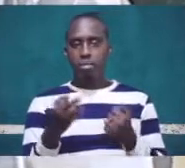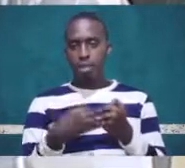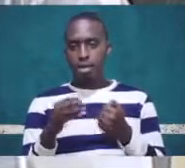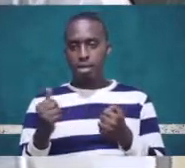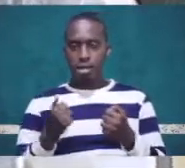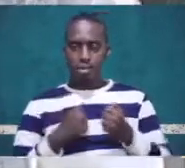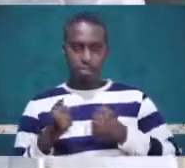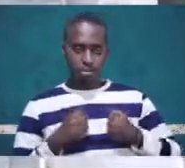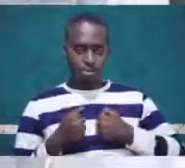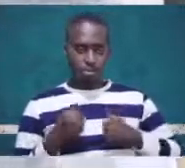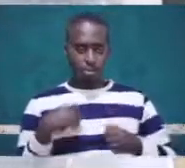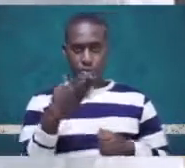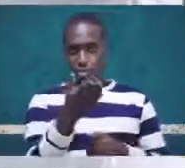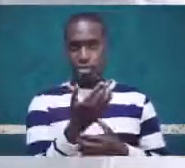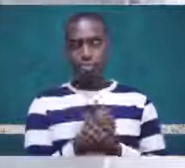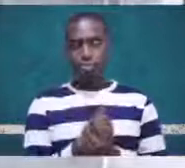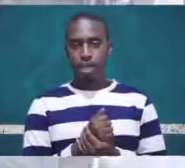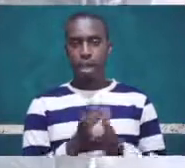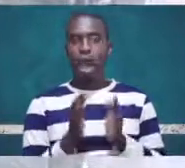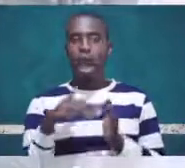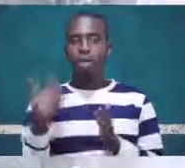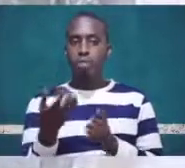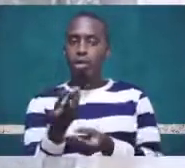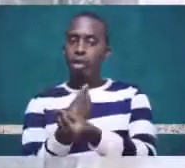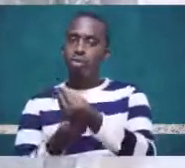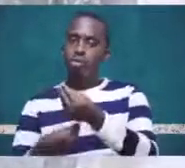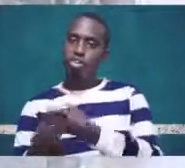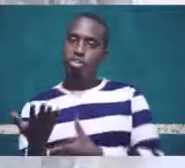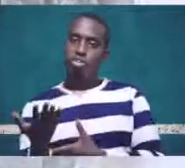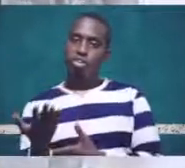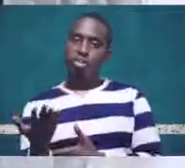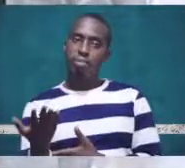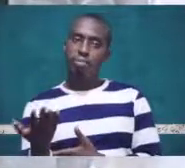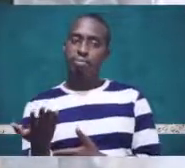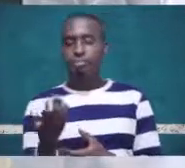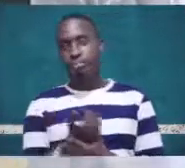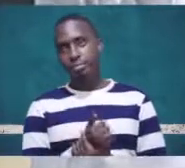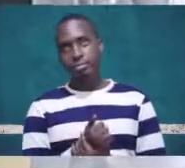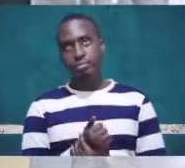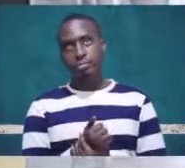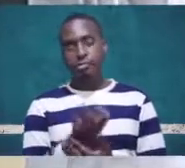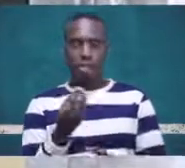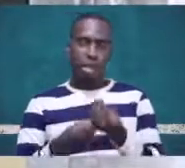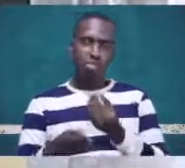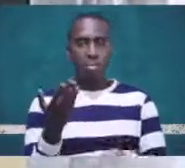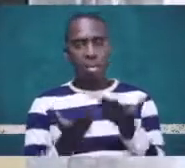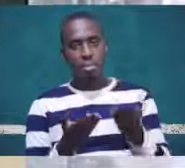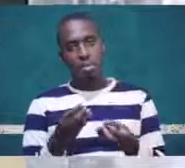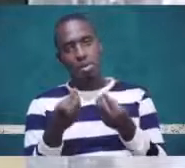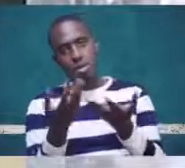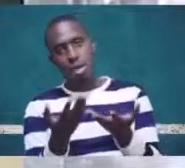francs on this one. And then you sell it. When you sell it, maybe they give you